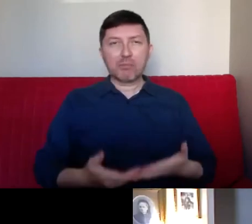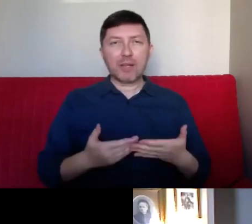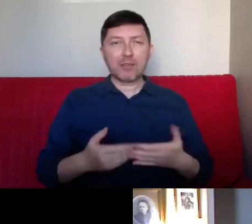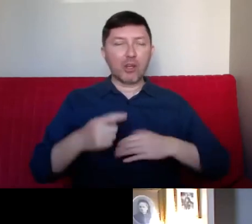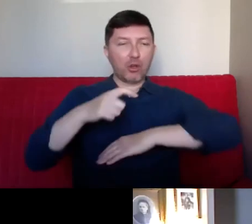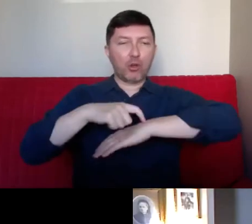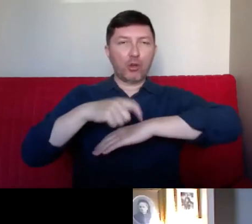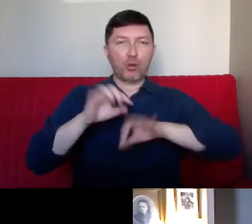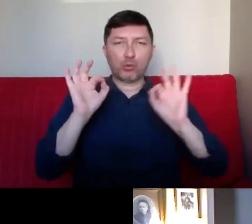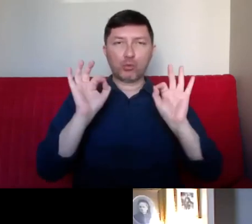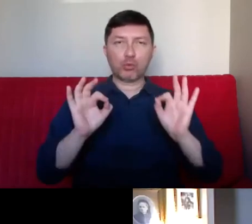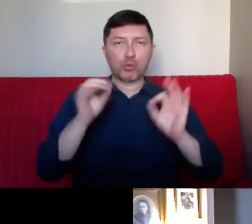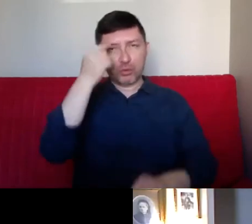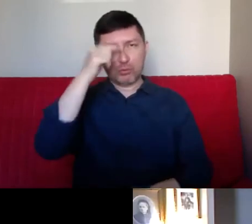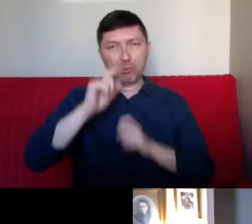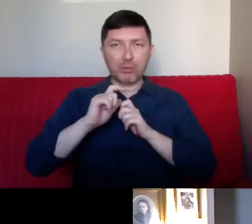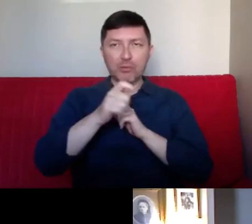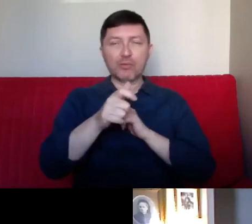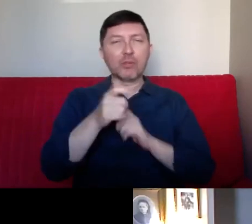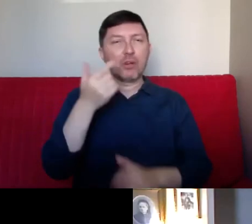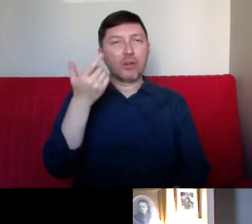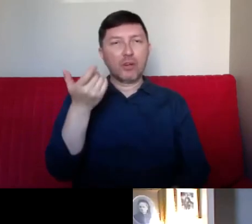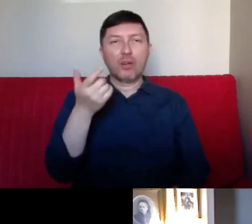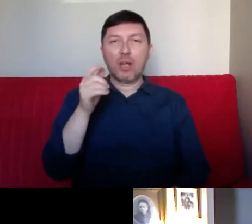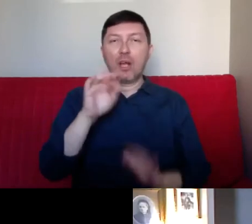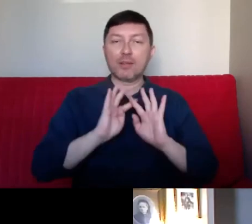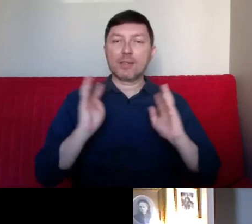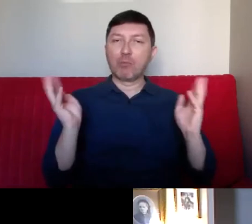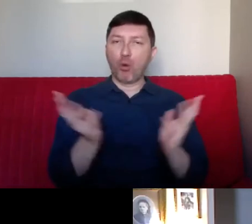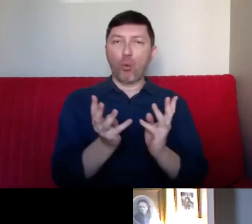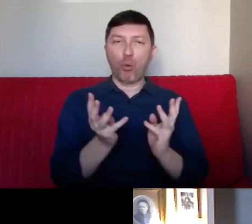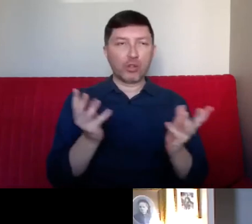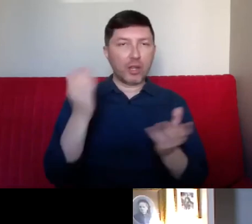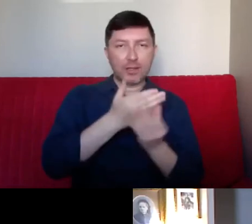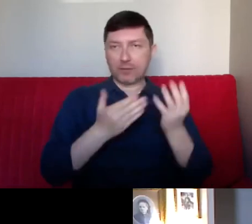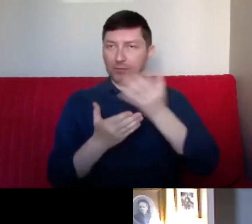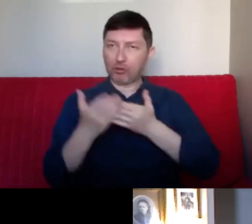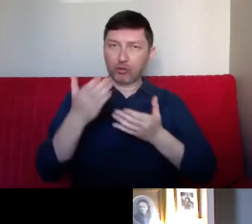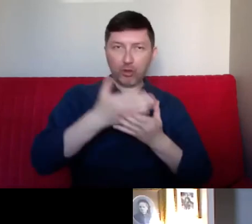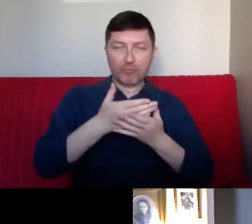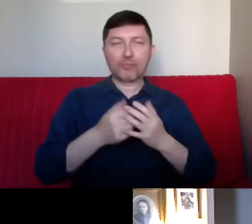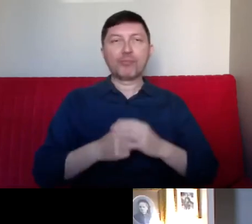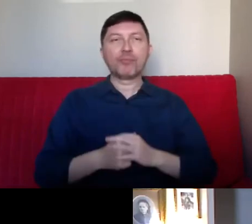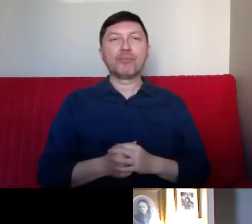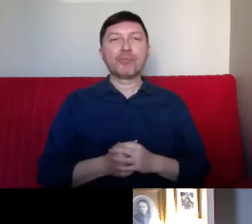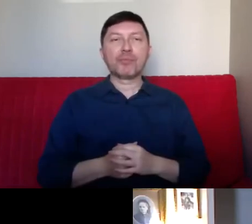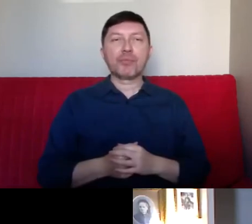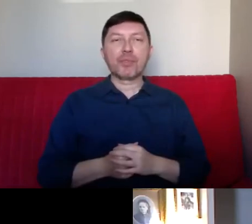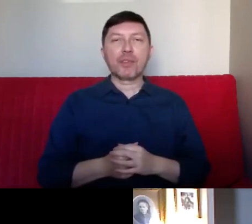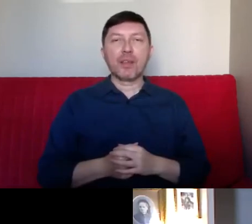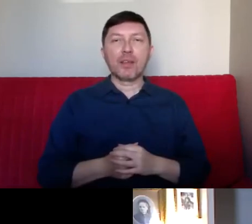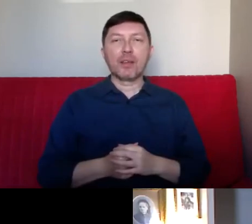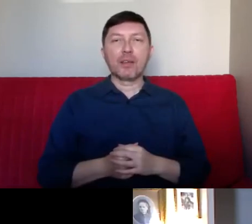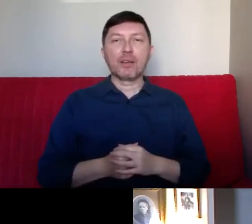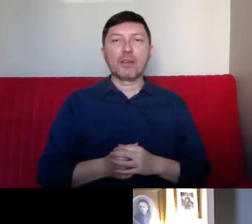tables that we have. And again, I would like to remind to the audience, if